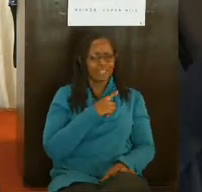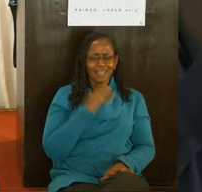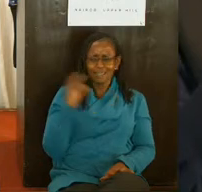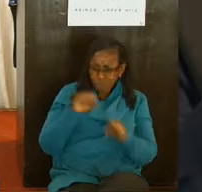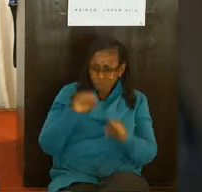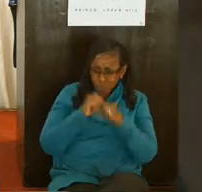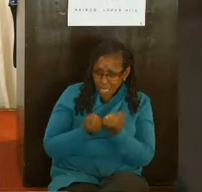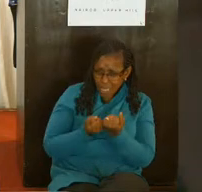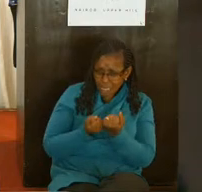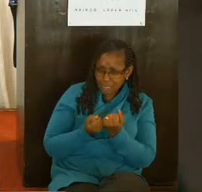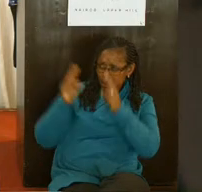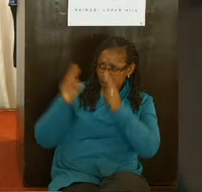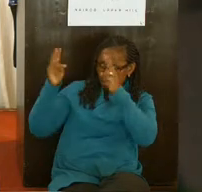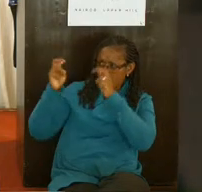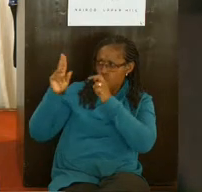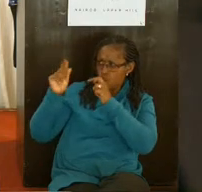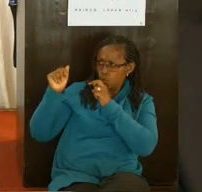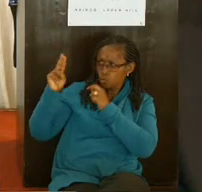Civil Society